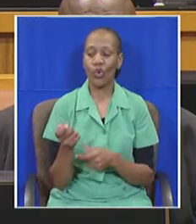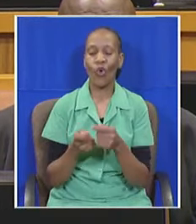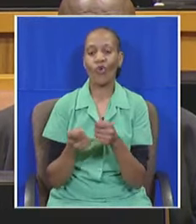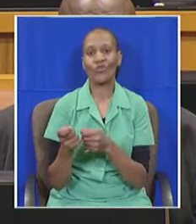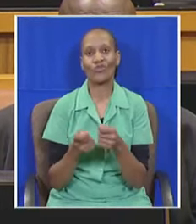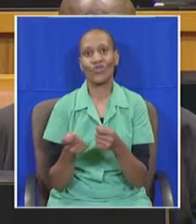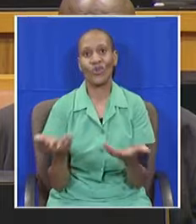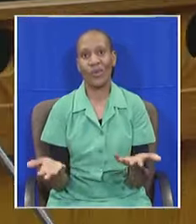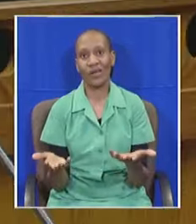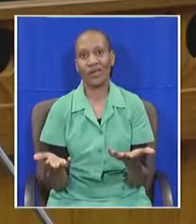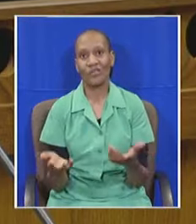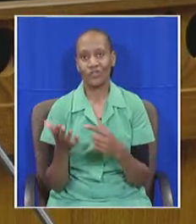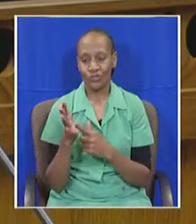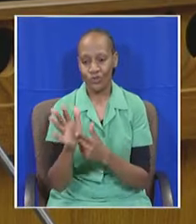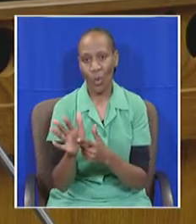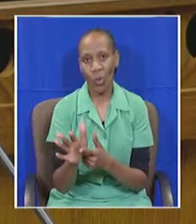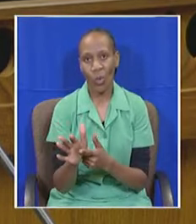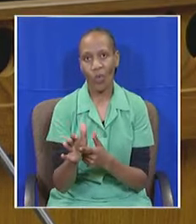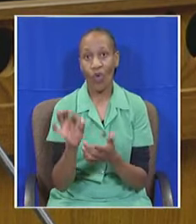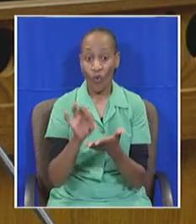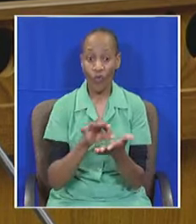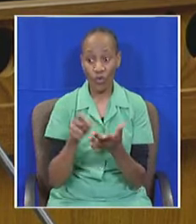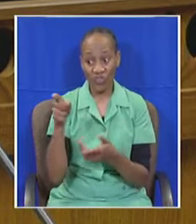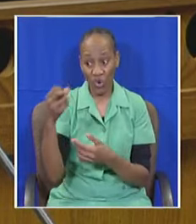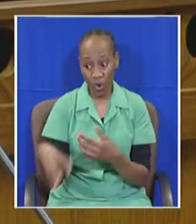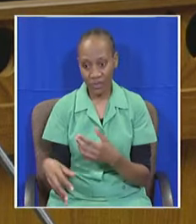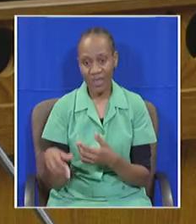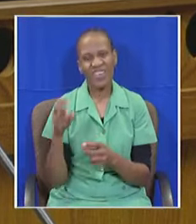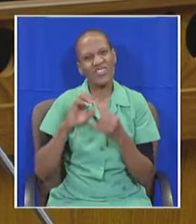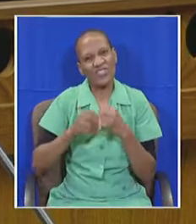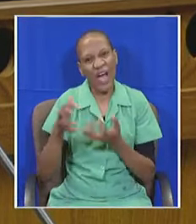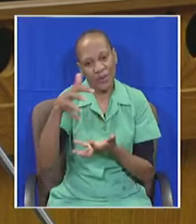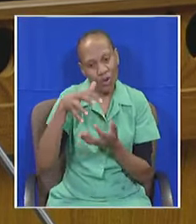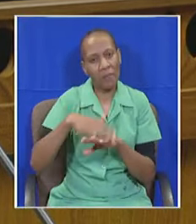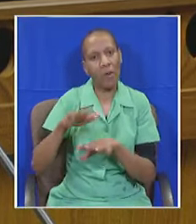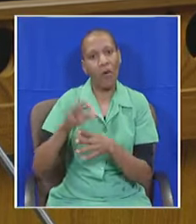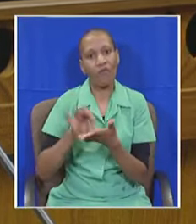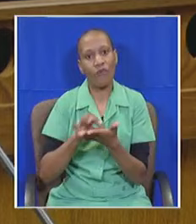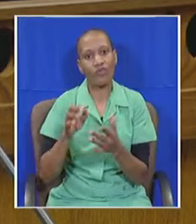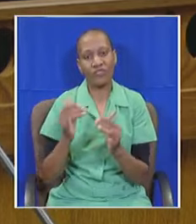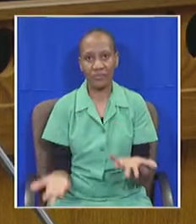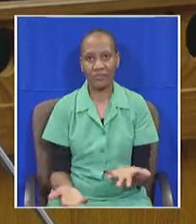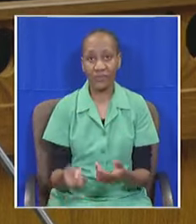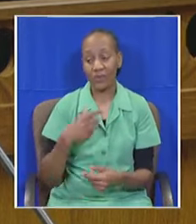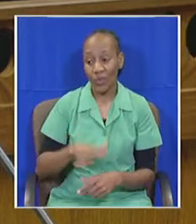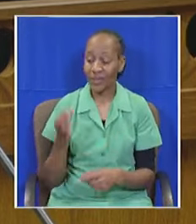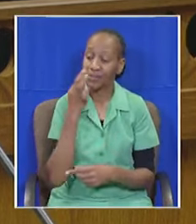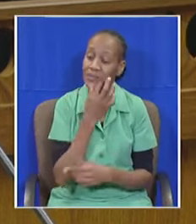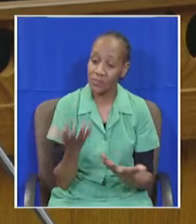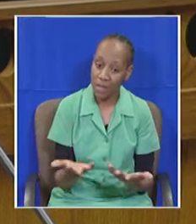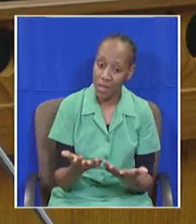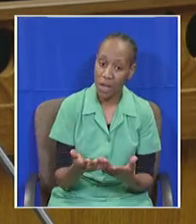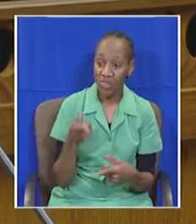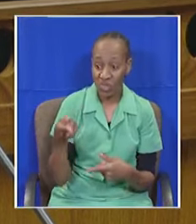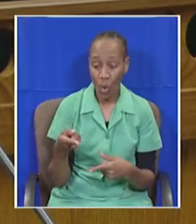and induce back the votes which you may have lost. But I want to tell you now, no matter how long the wool is, you will